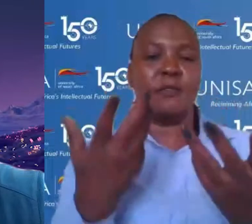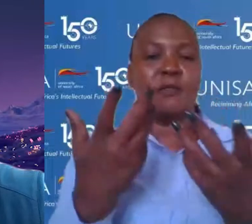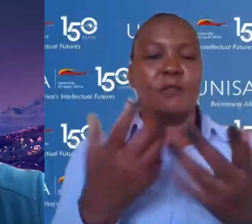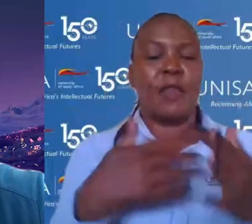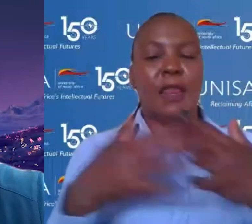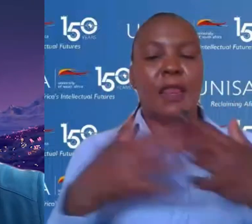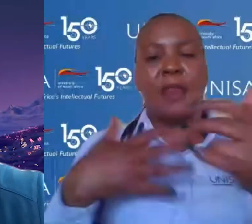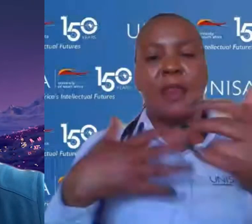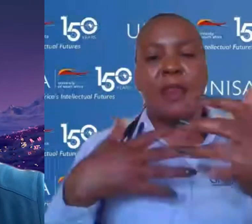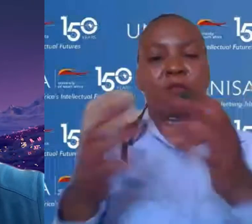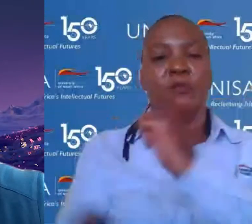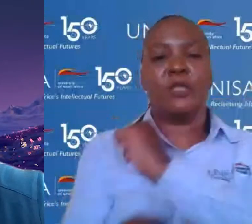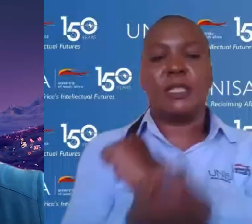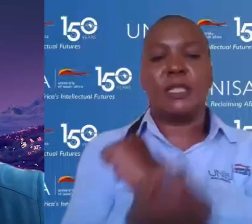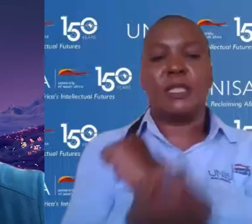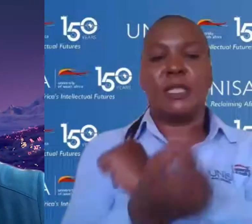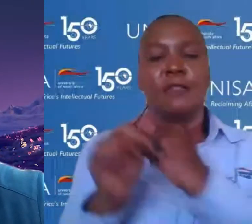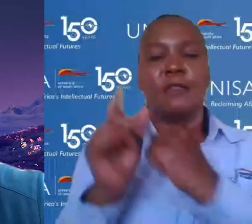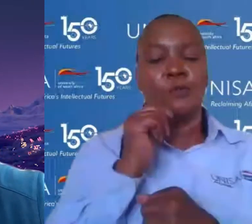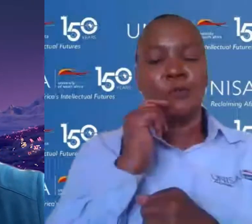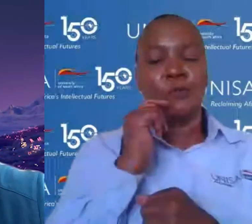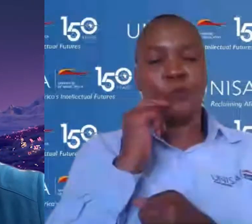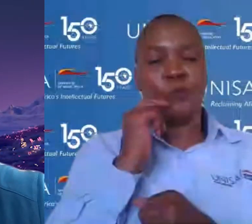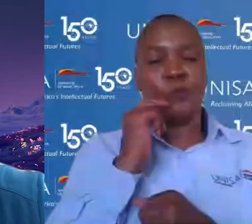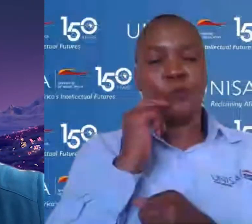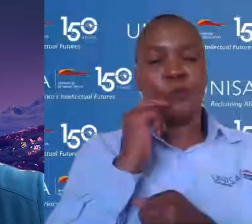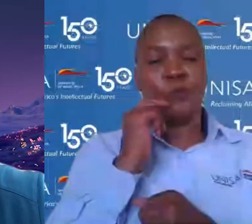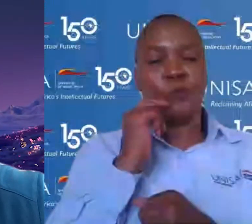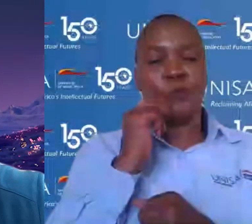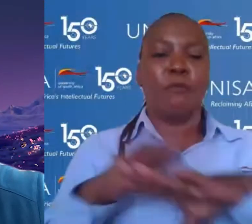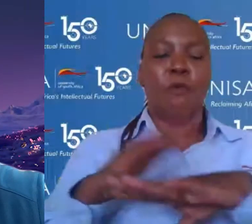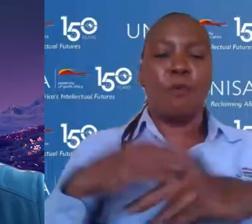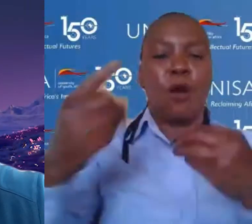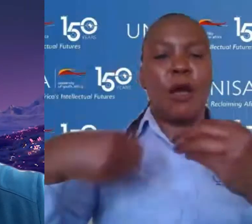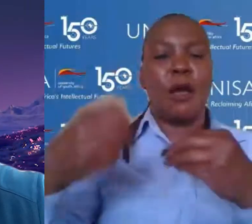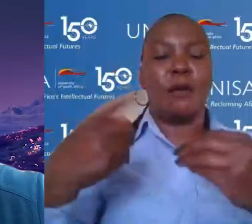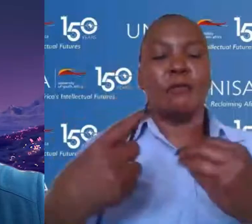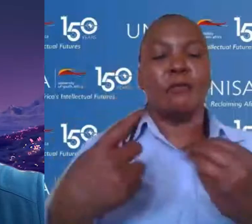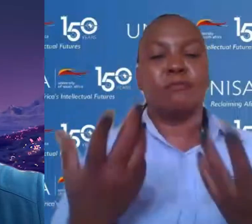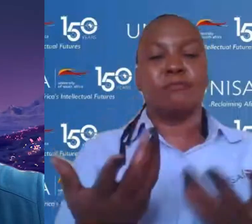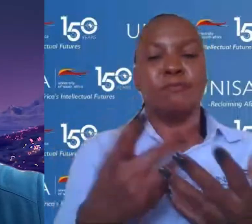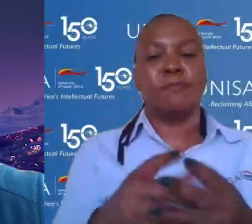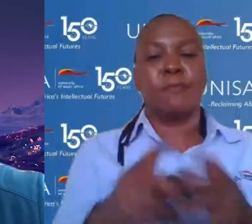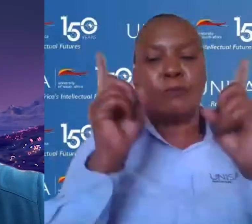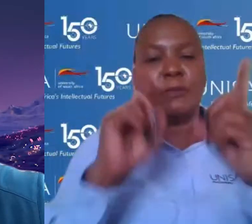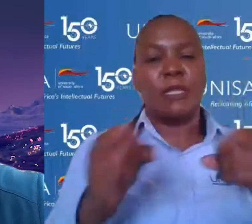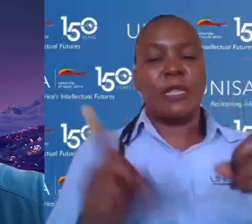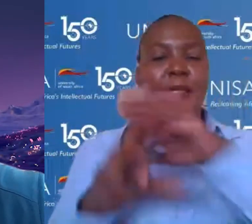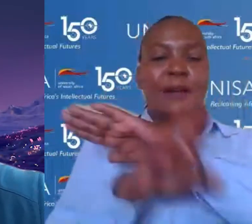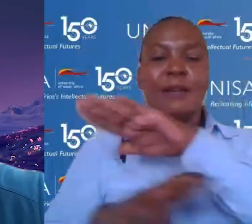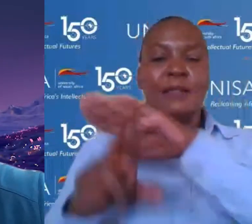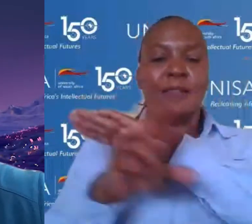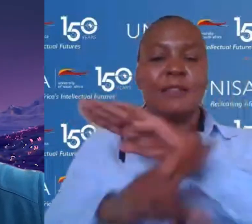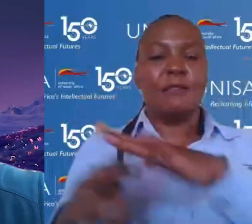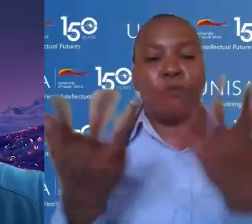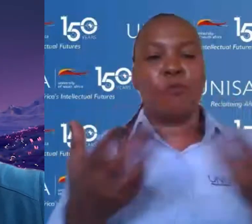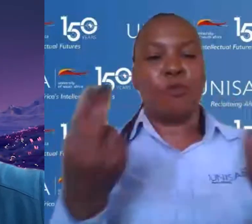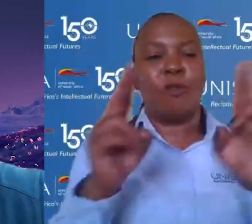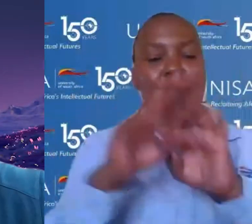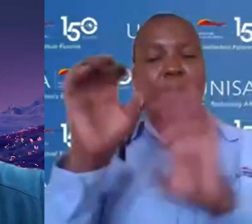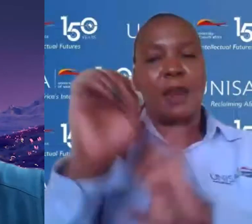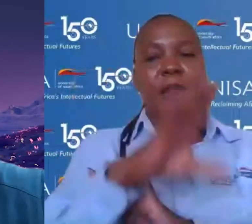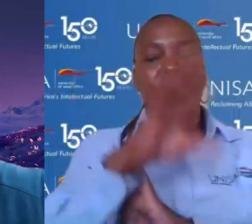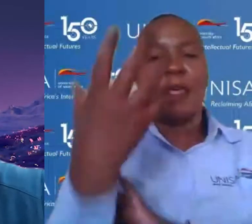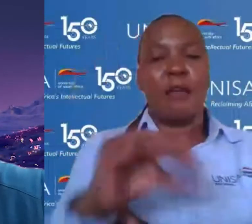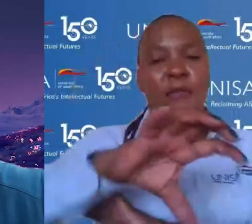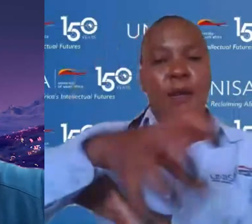sessions tomorrow, because it's more about the specific regions where UNISA has got campuses,